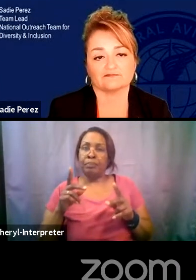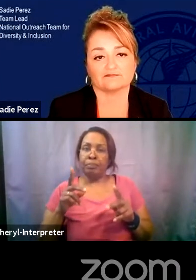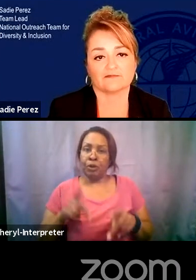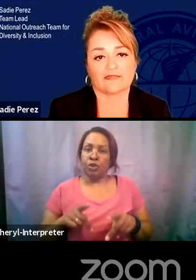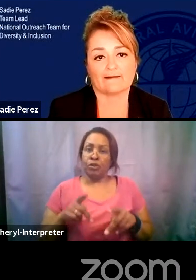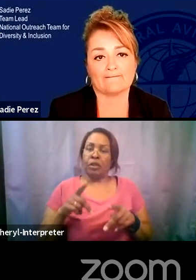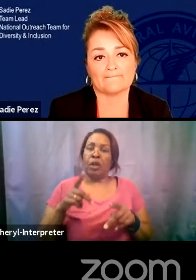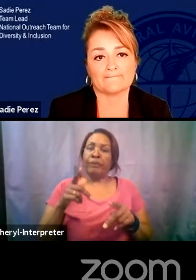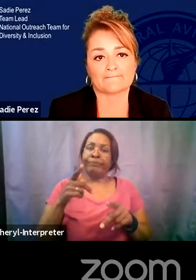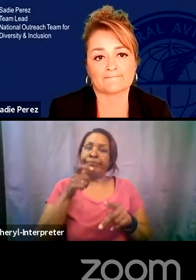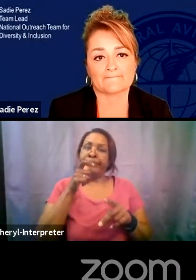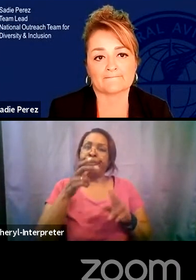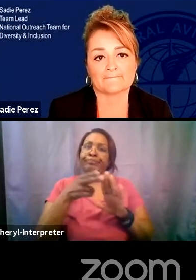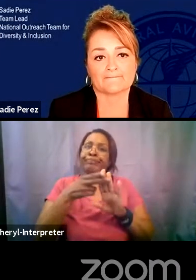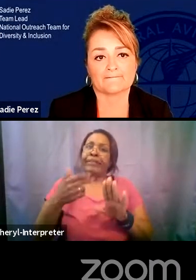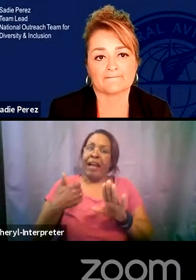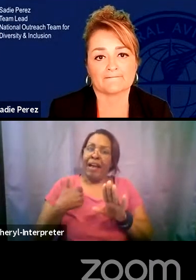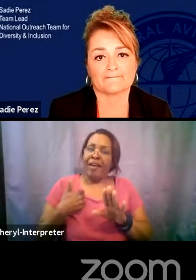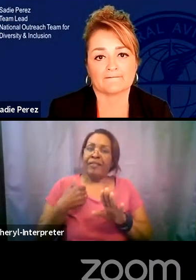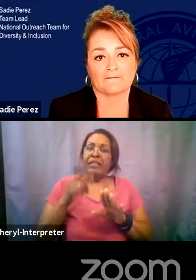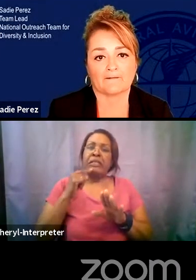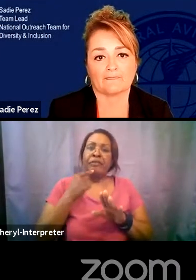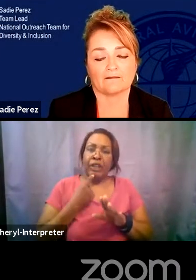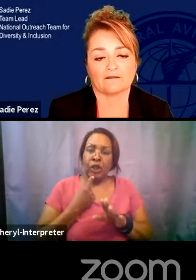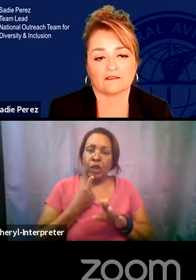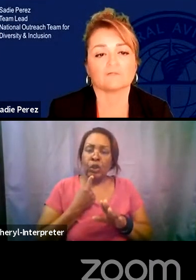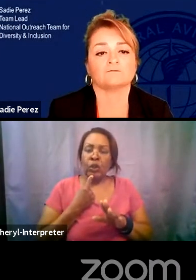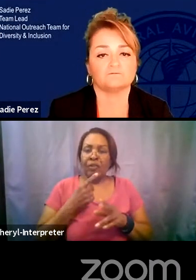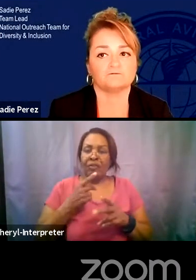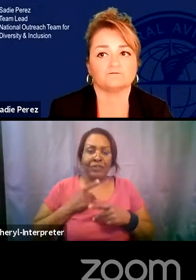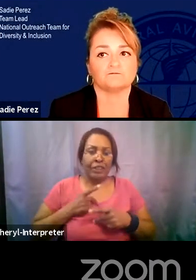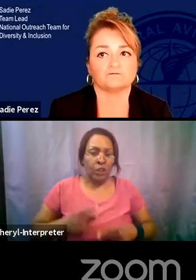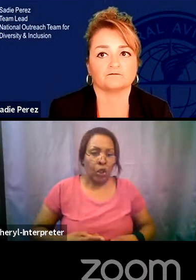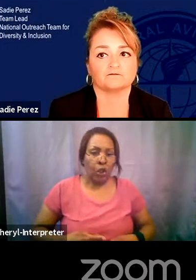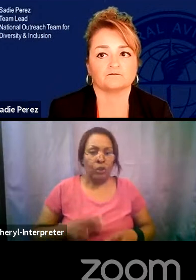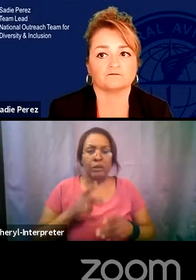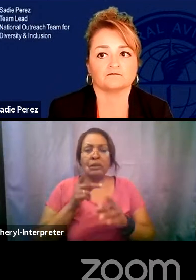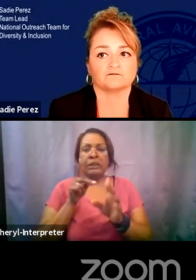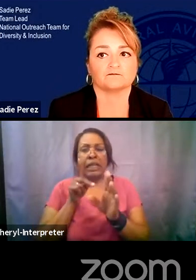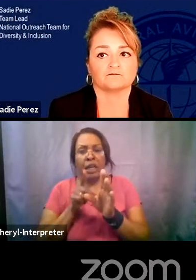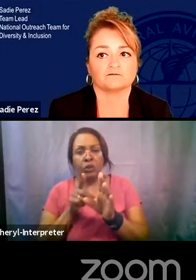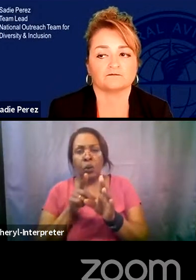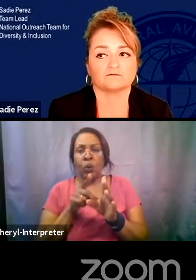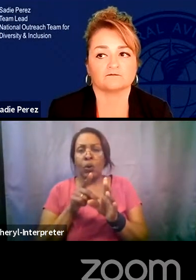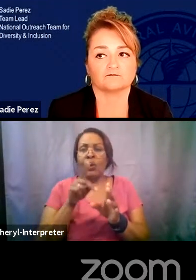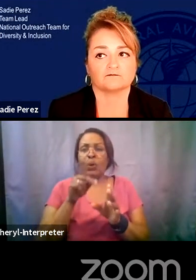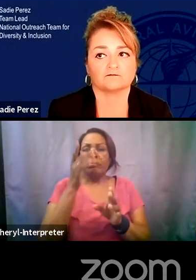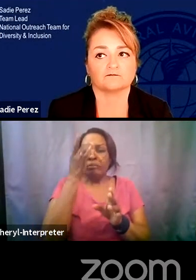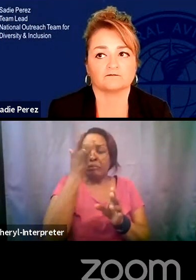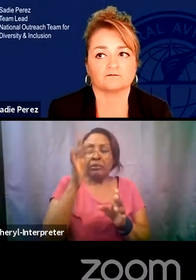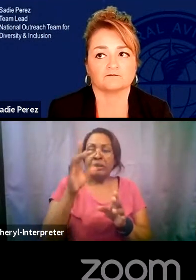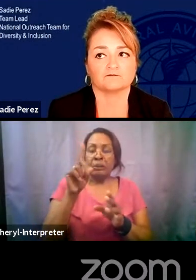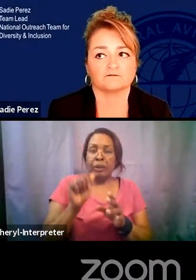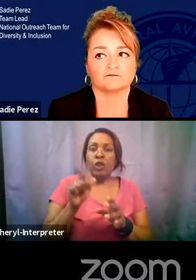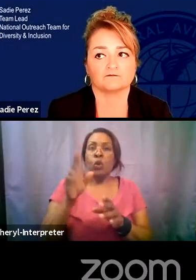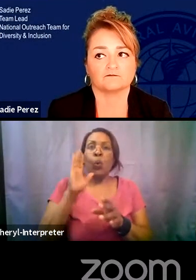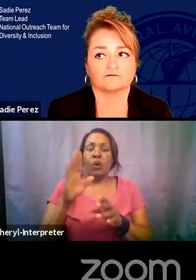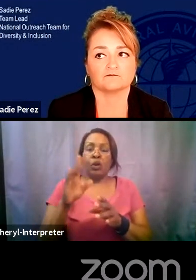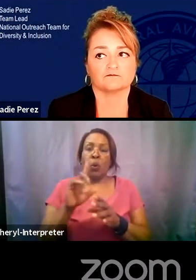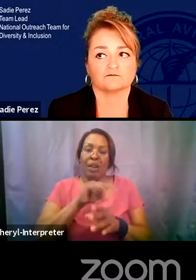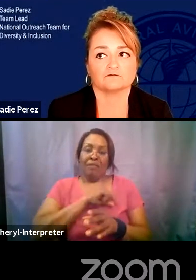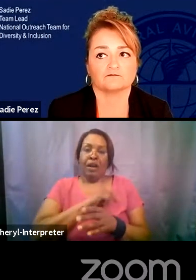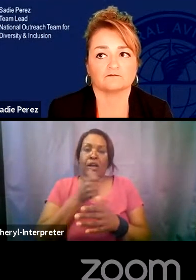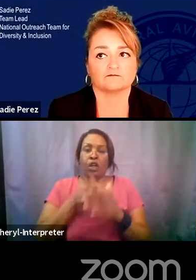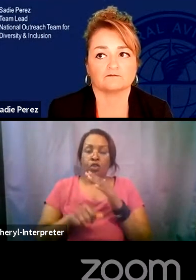considered having a severe physical, psychiatric, or intellectual disability, and that you would qualify under Schedule